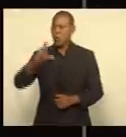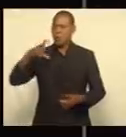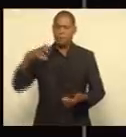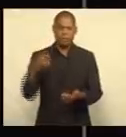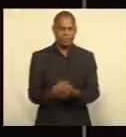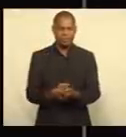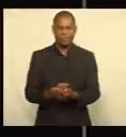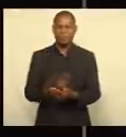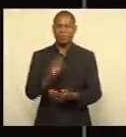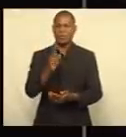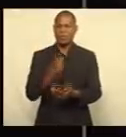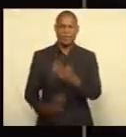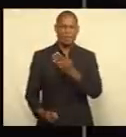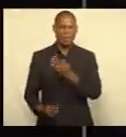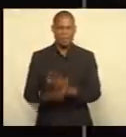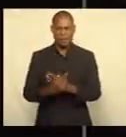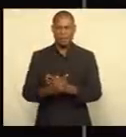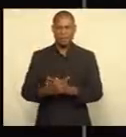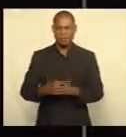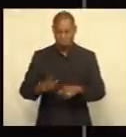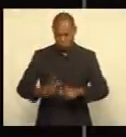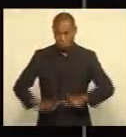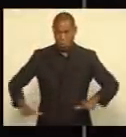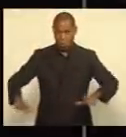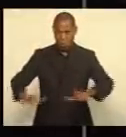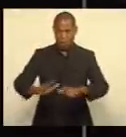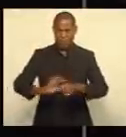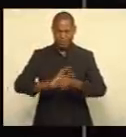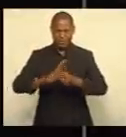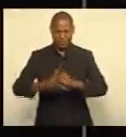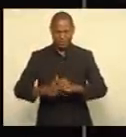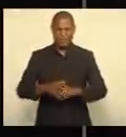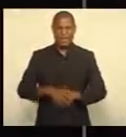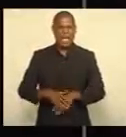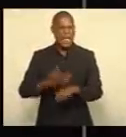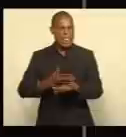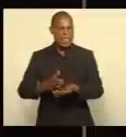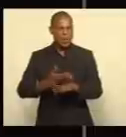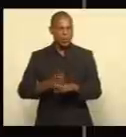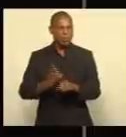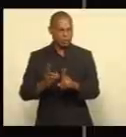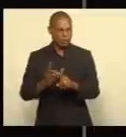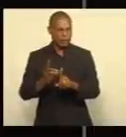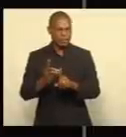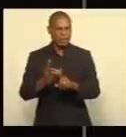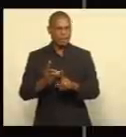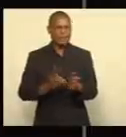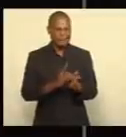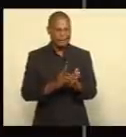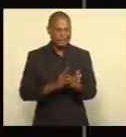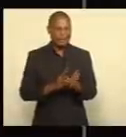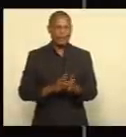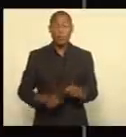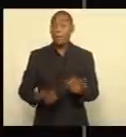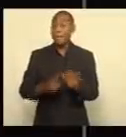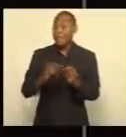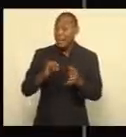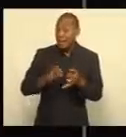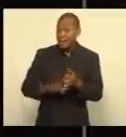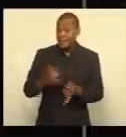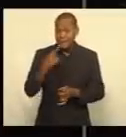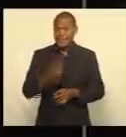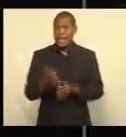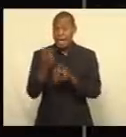whether locally transmitted cases of COVID-19 are a new variant. Permanent Secretary Dr. James Fong says this information will